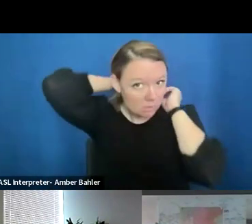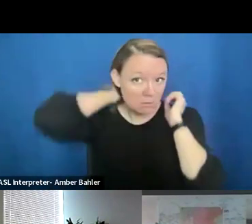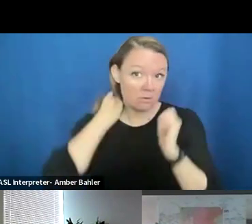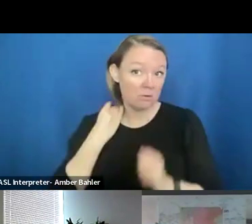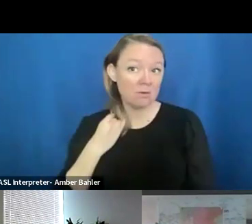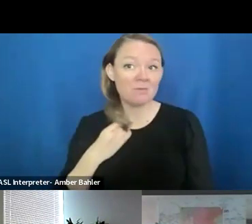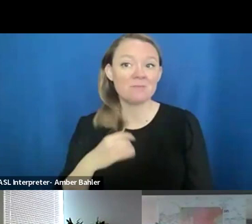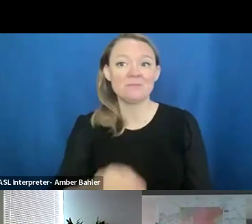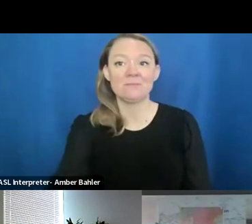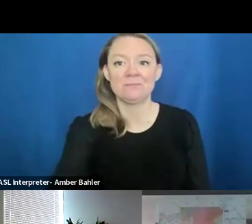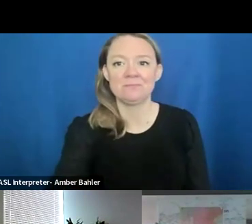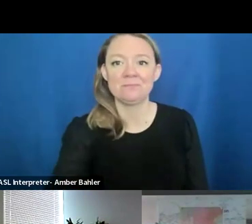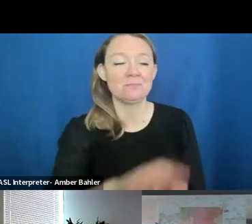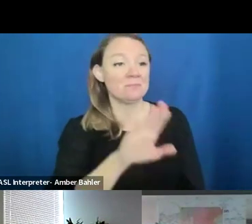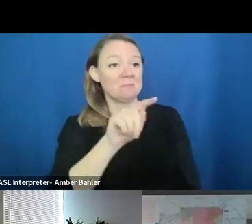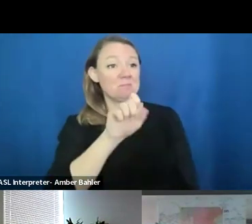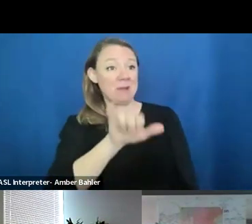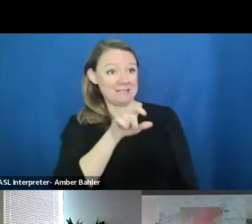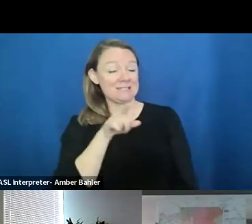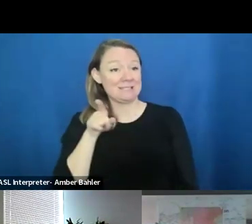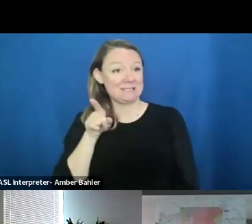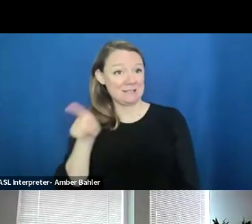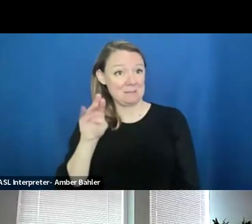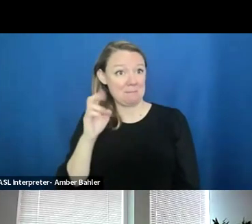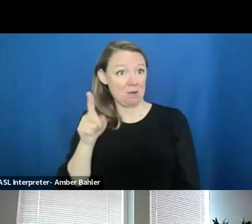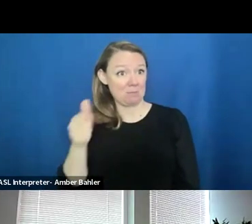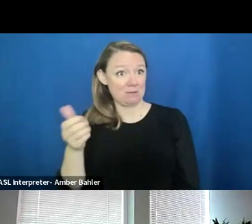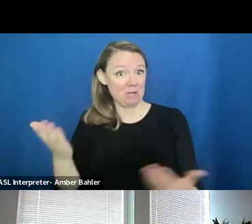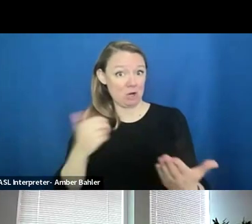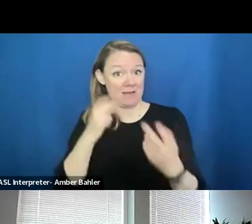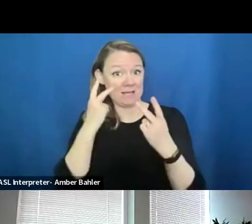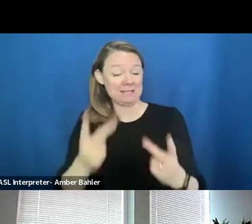He is, Jamie. I see him. Yep. Mm-hmm. All right.